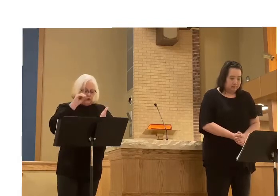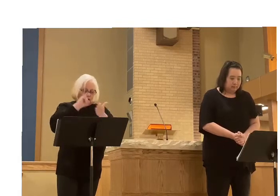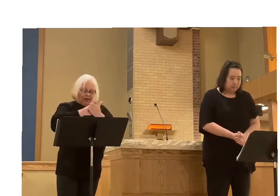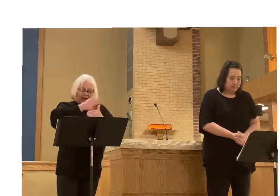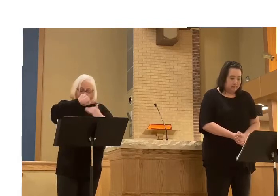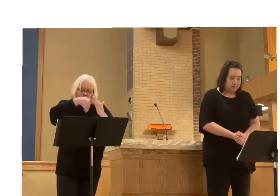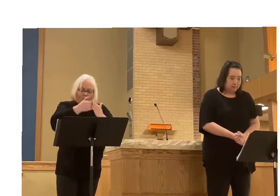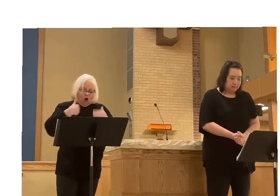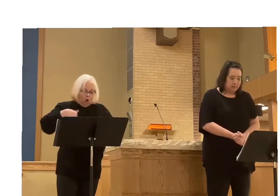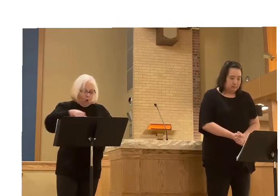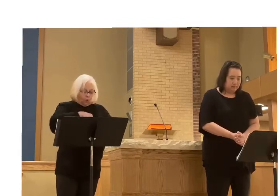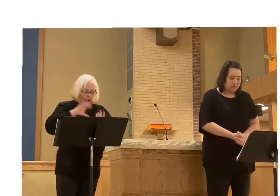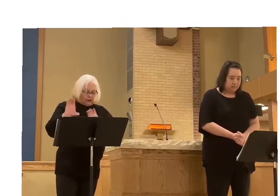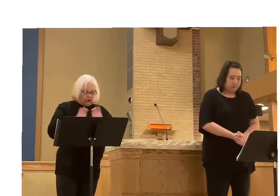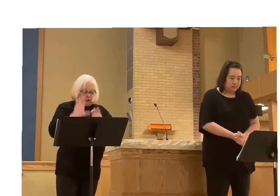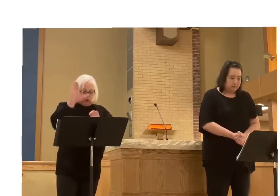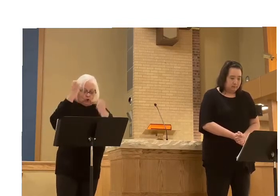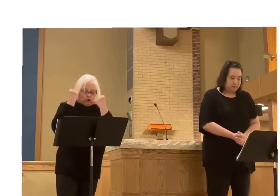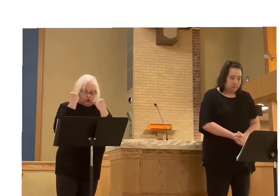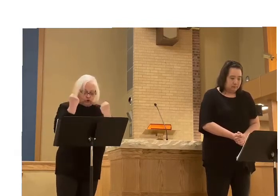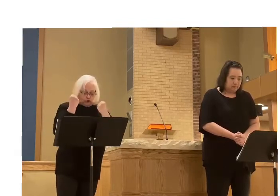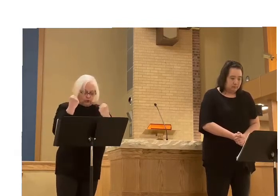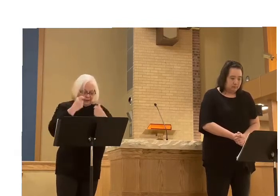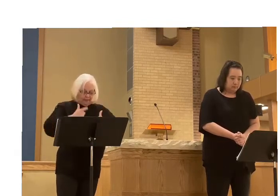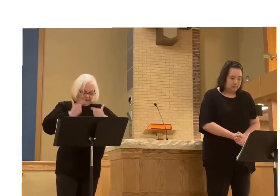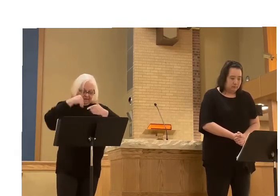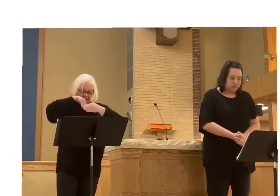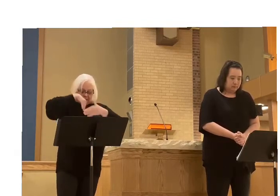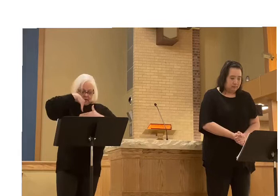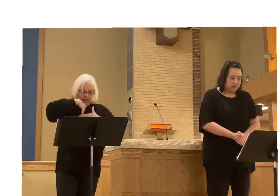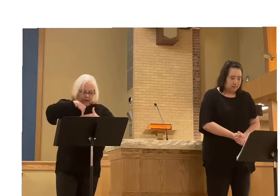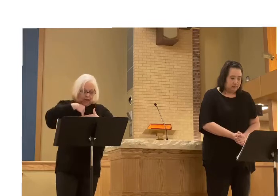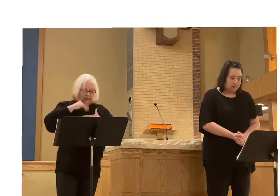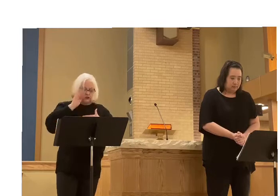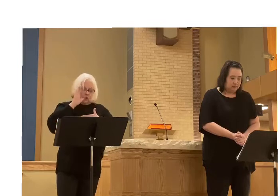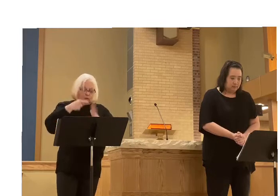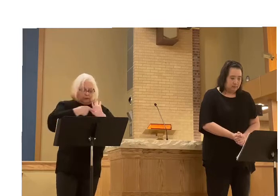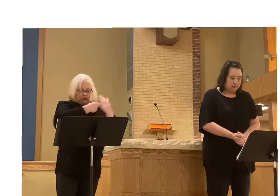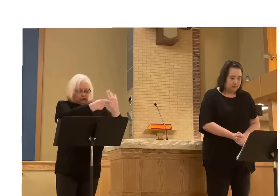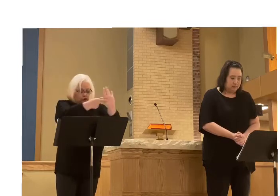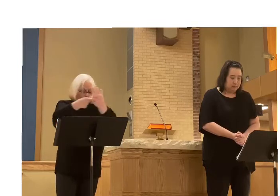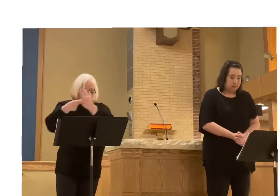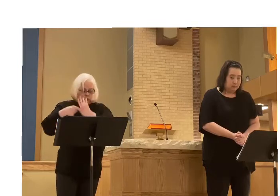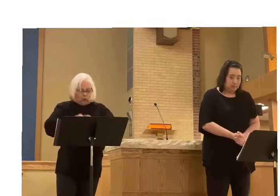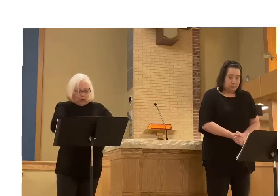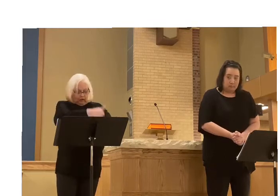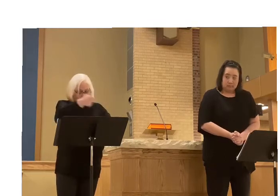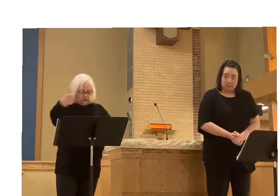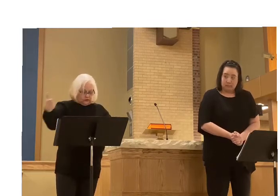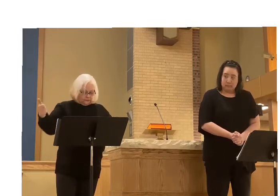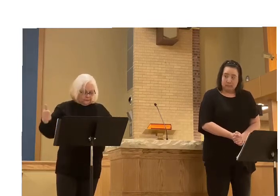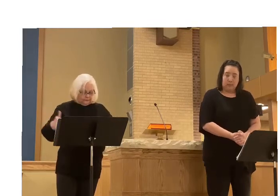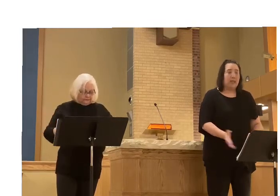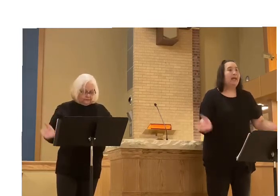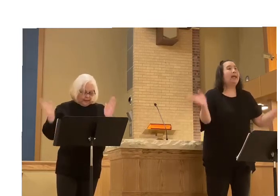do, your strength, dwelling in us, may be shown to all others.